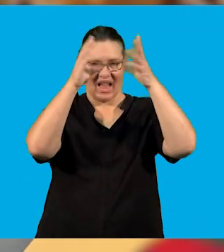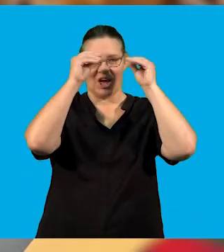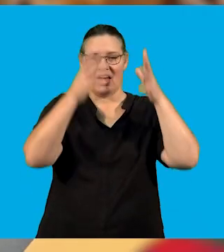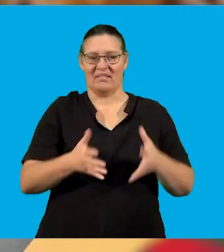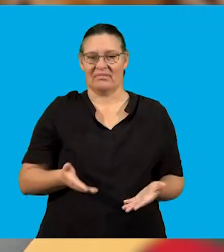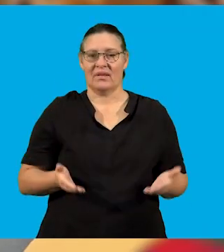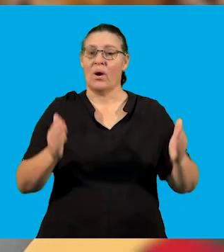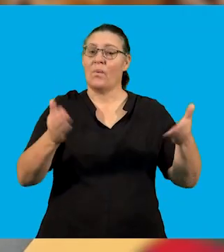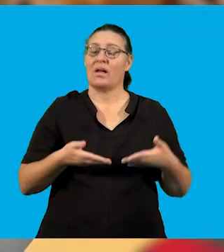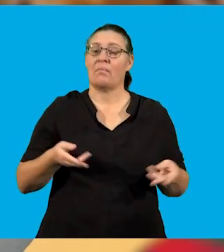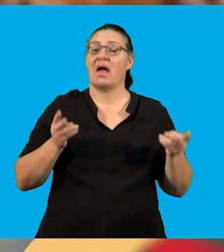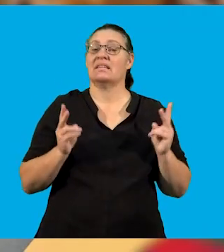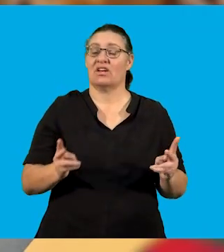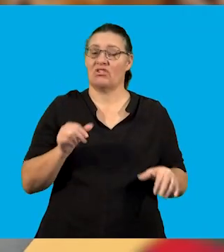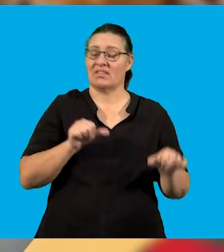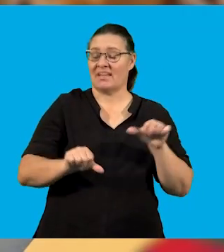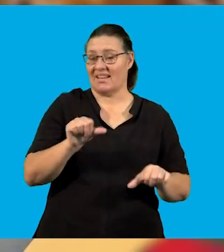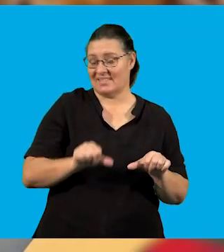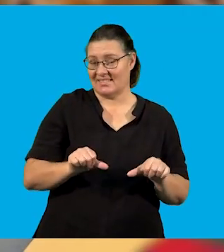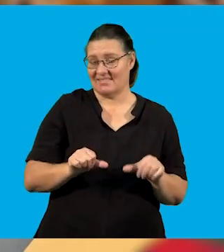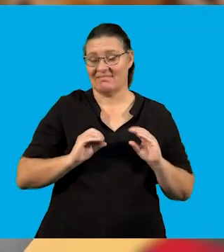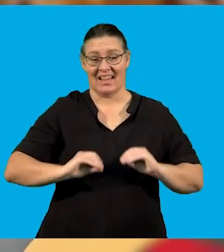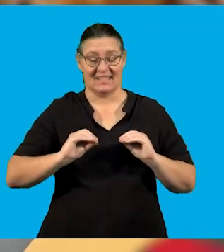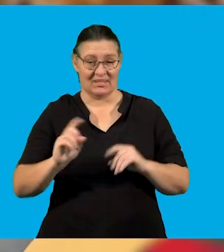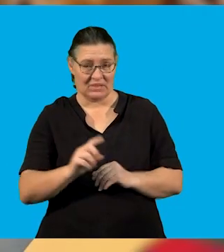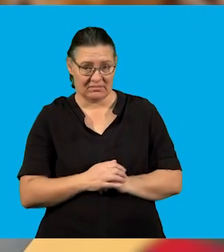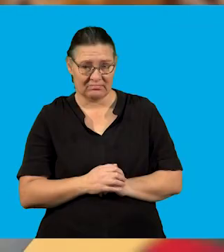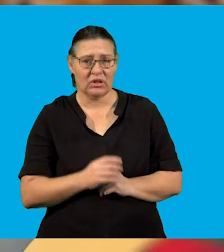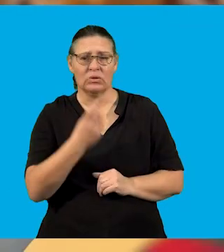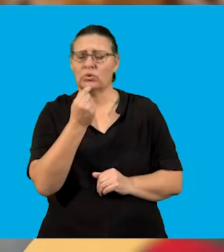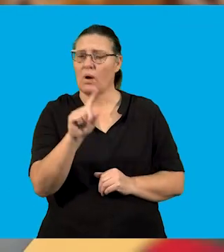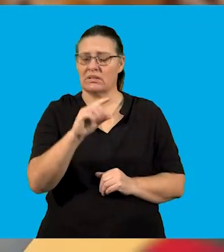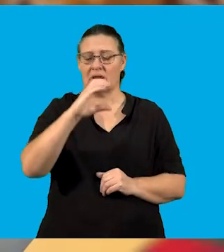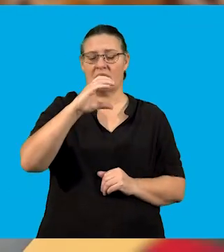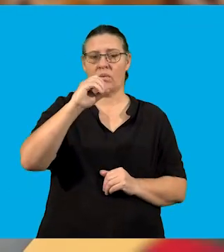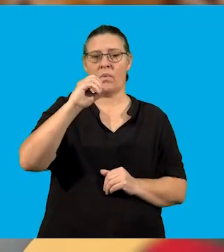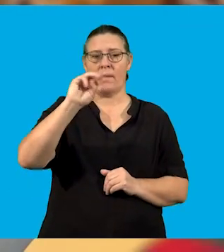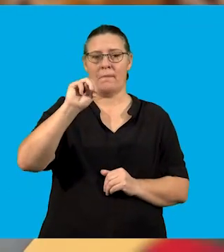Hello learners and welcome to a Natural Sciences lesson. So today we're going to be dealing with compounds.